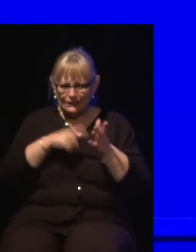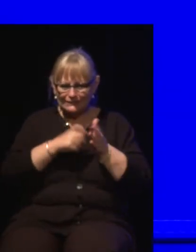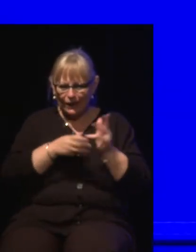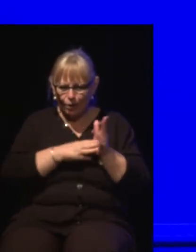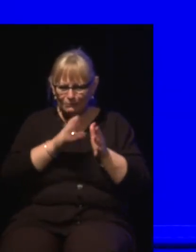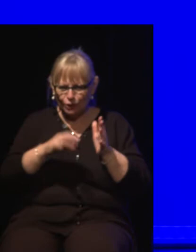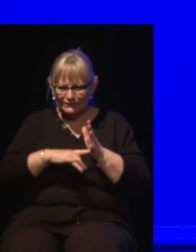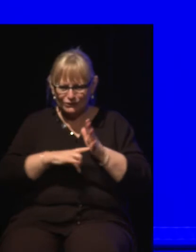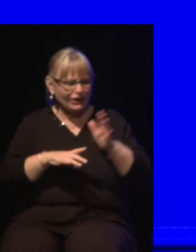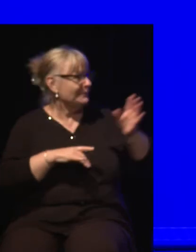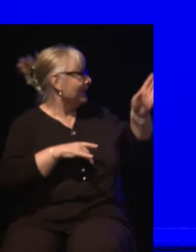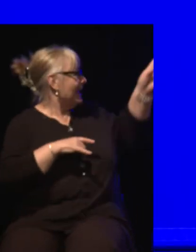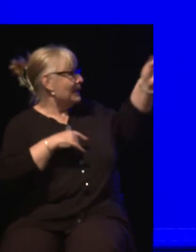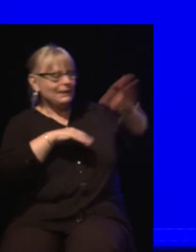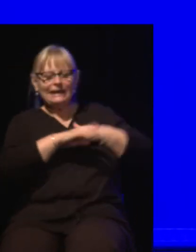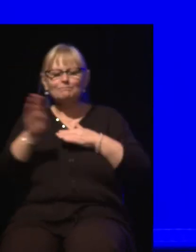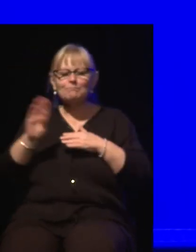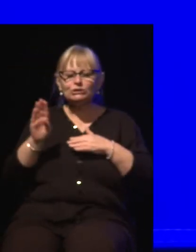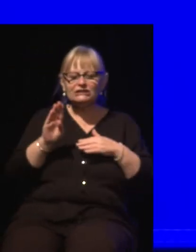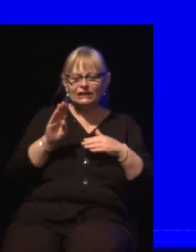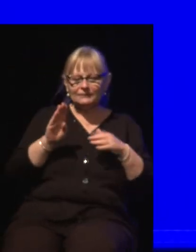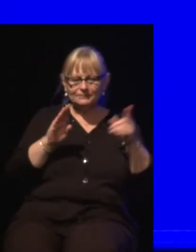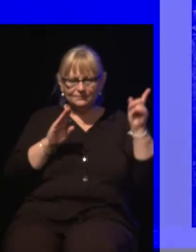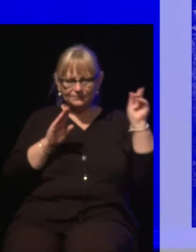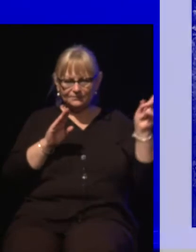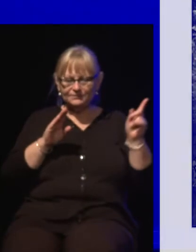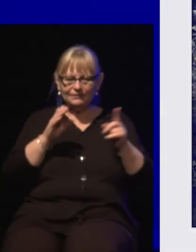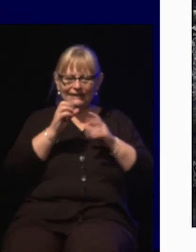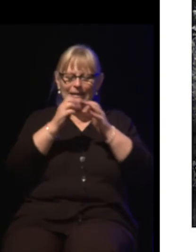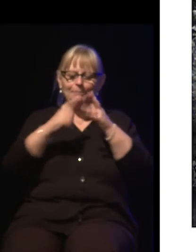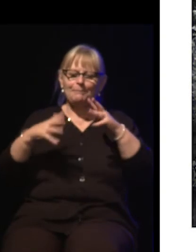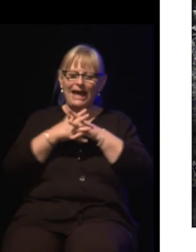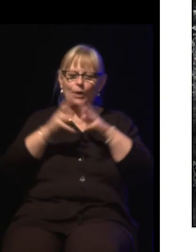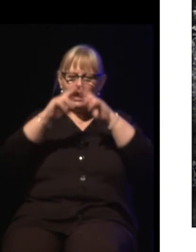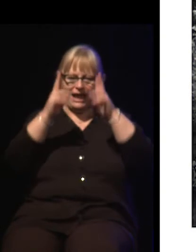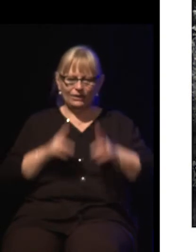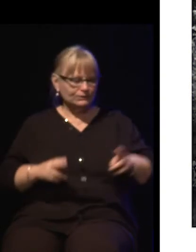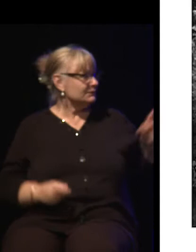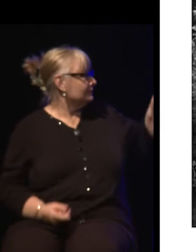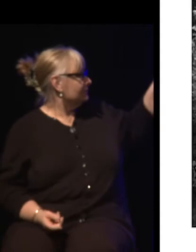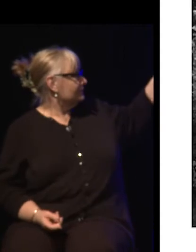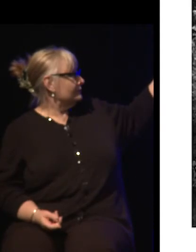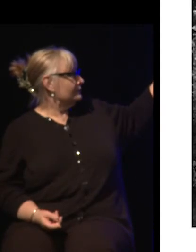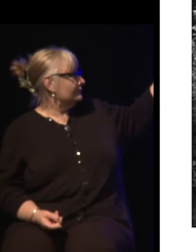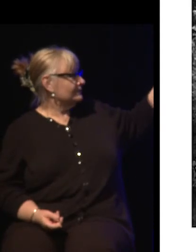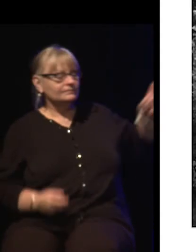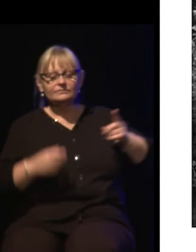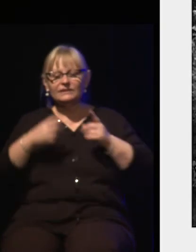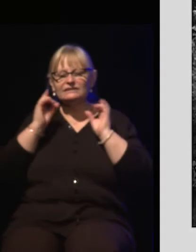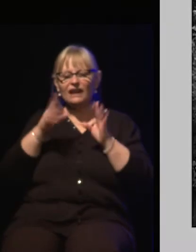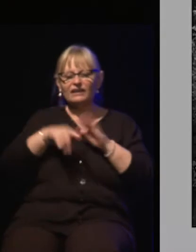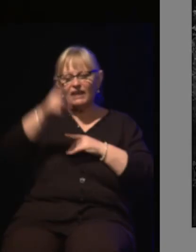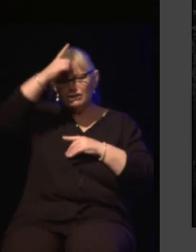that? Boston is known for its Bauhaus-inspired architecture. This is the house of Walter Gropius, who founded the Bauhaus in